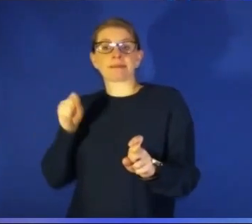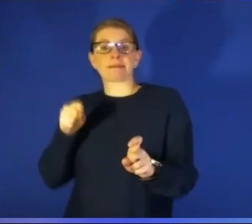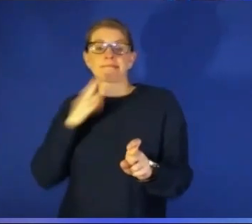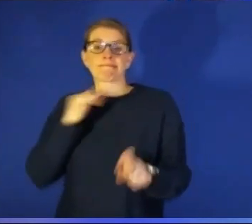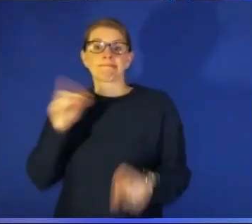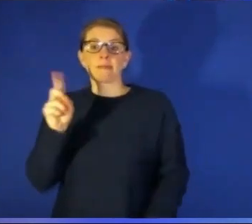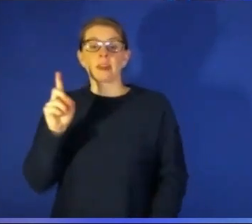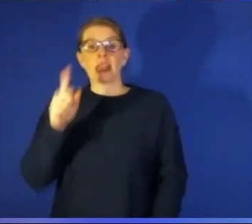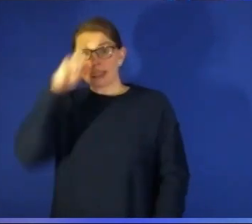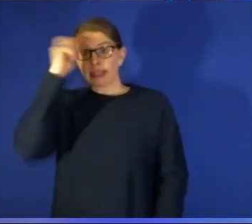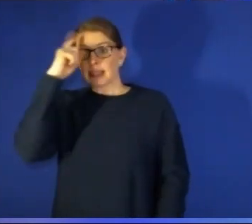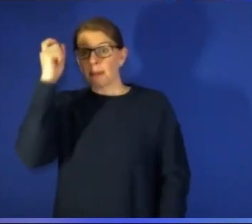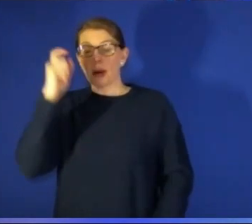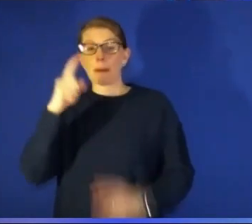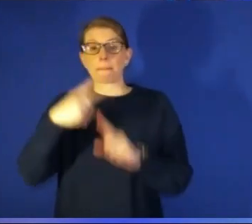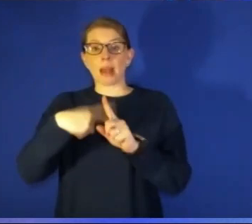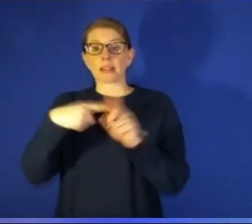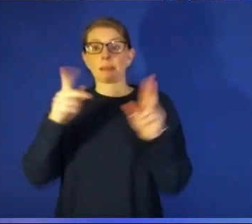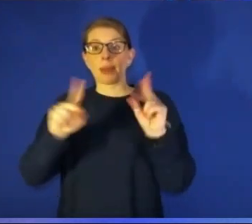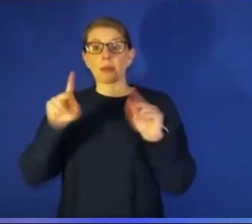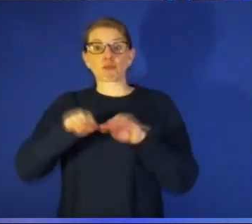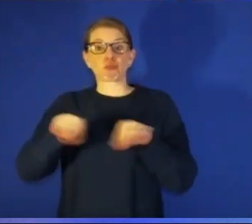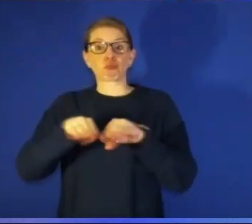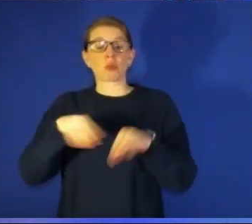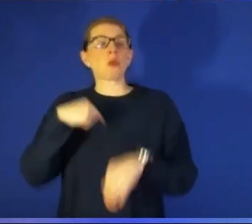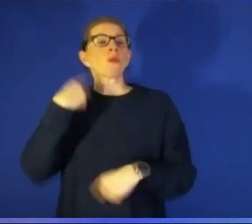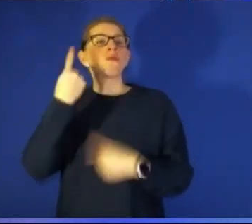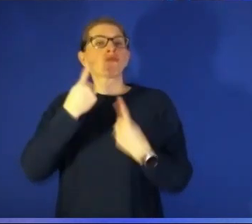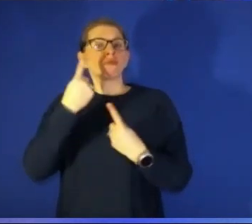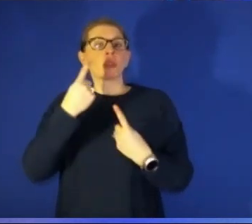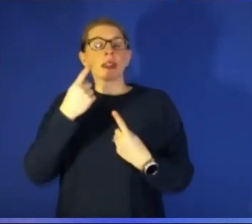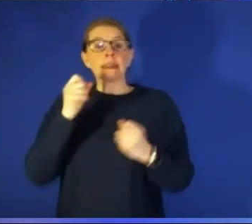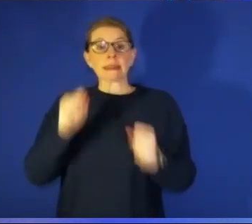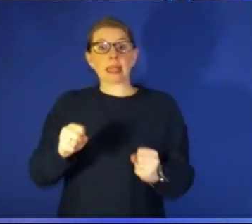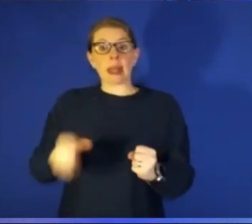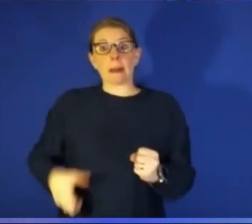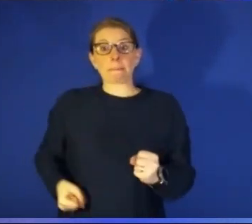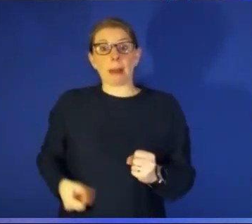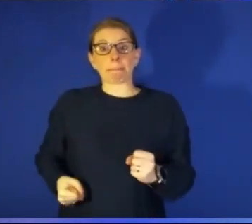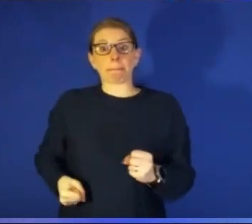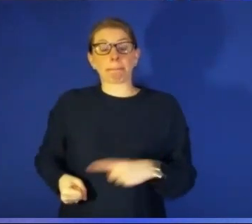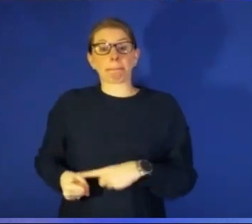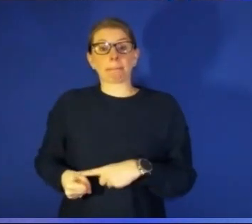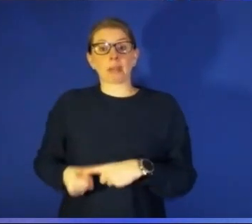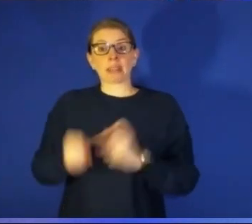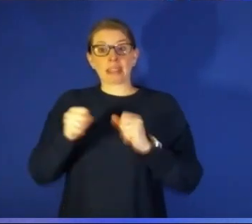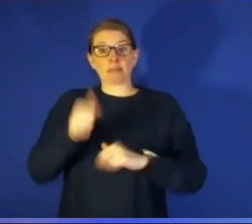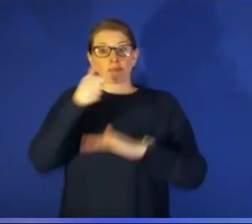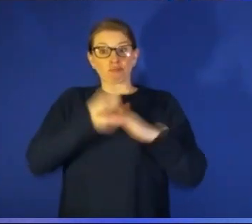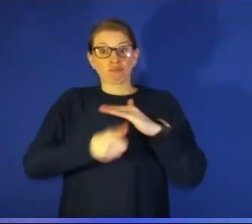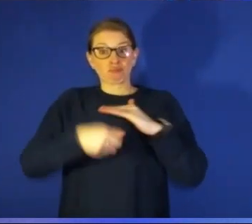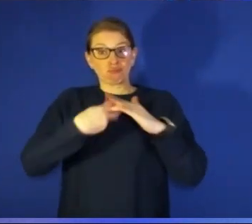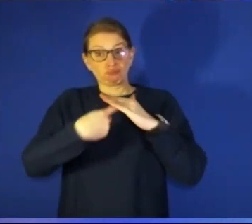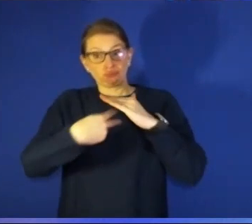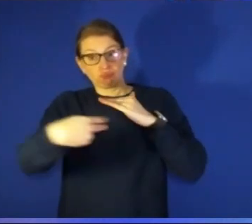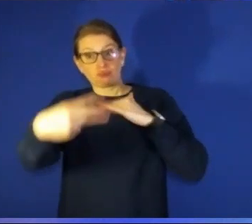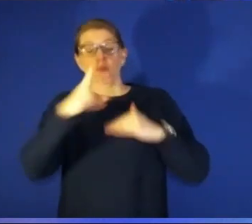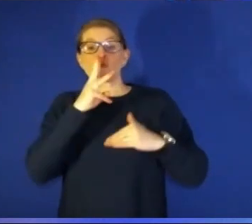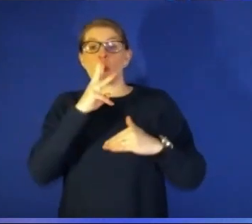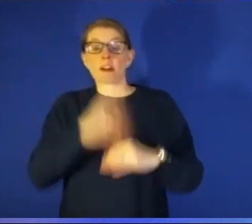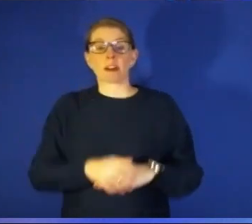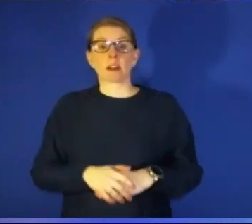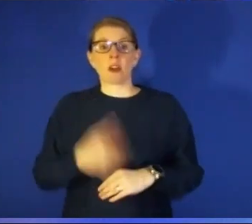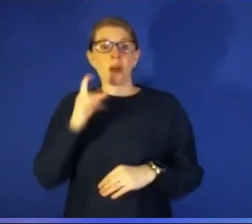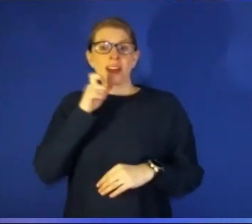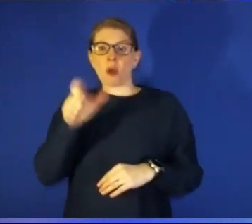getting out and into the water, wondering this: can insulin pumps be safely immersed in the water so that people don't have to miss out